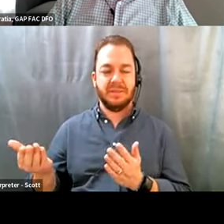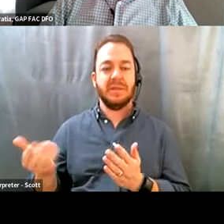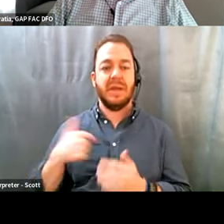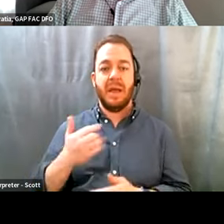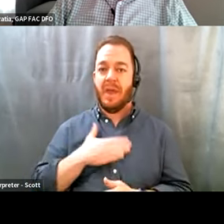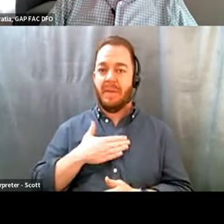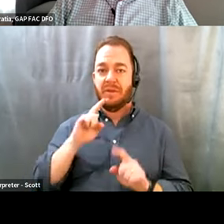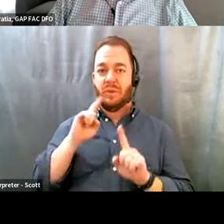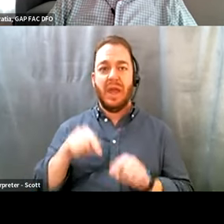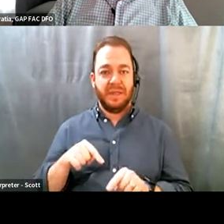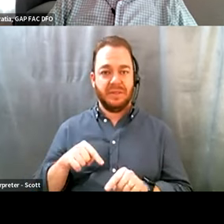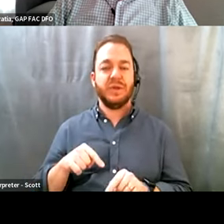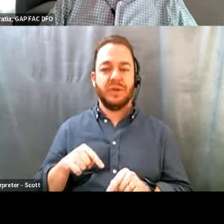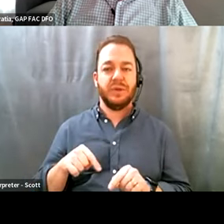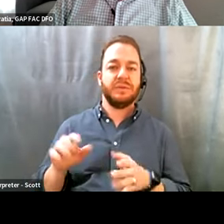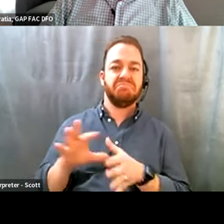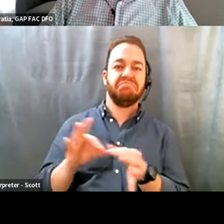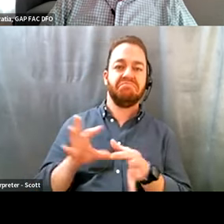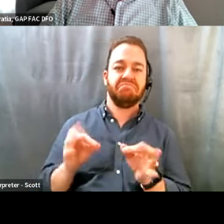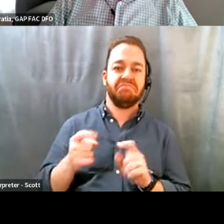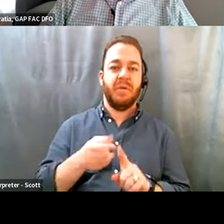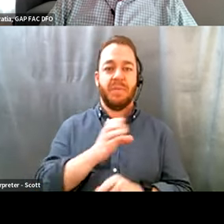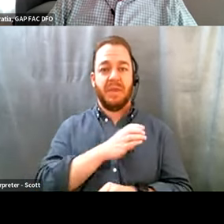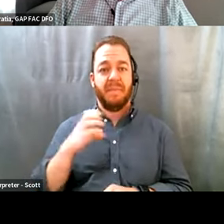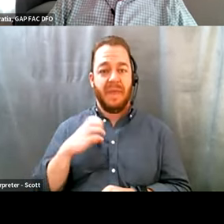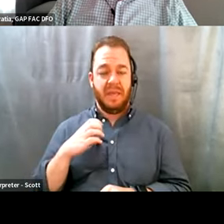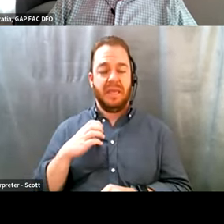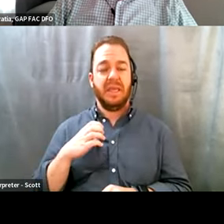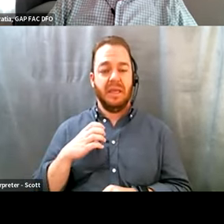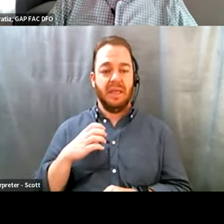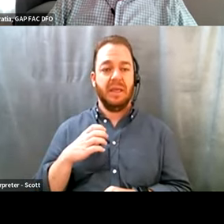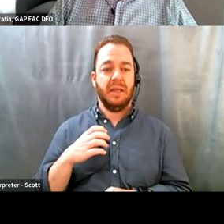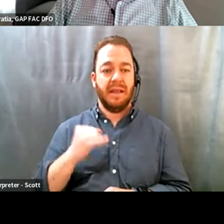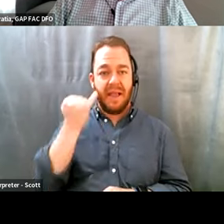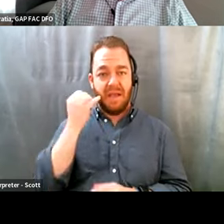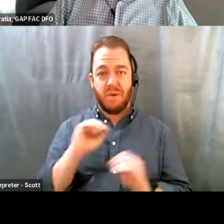happy to weigh in on any questions from the committee. Or if you